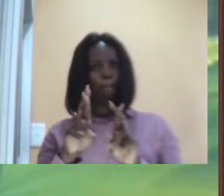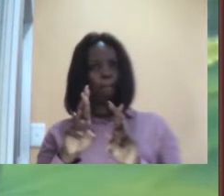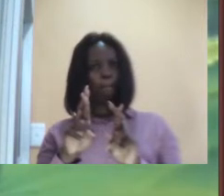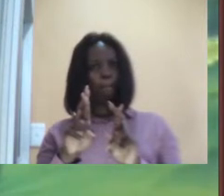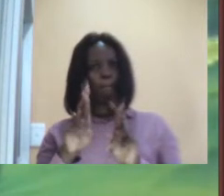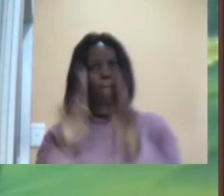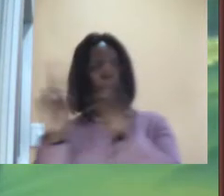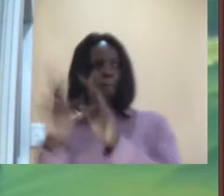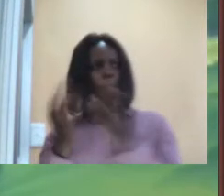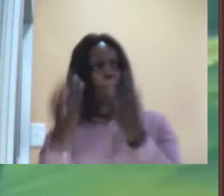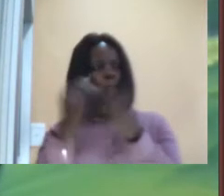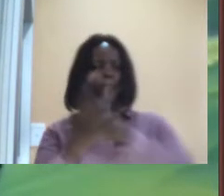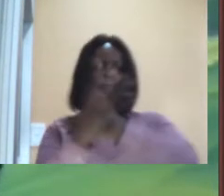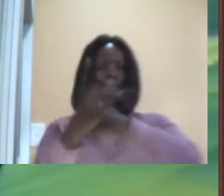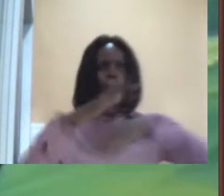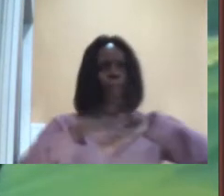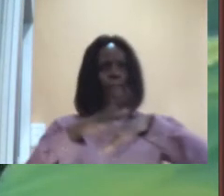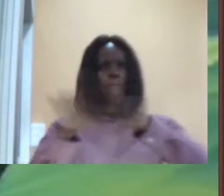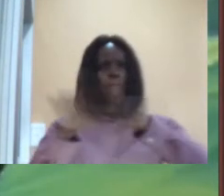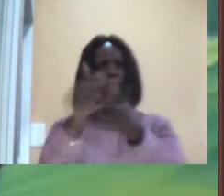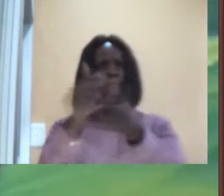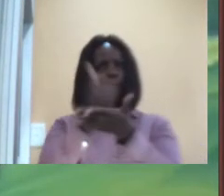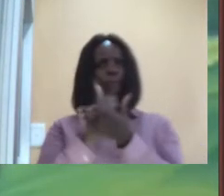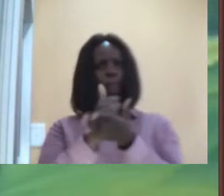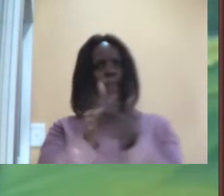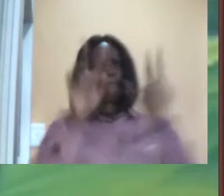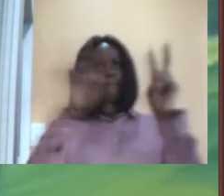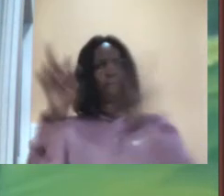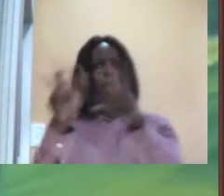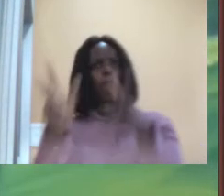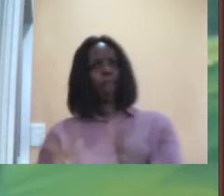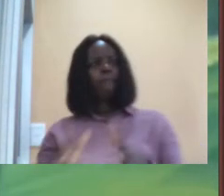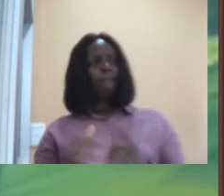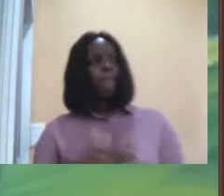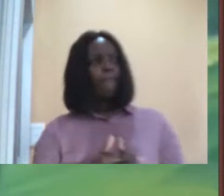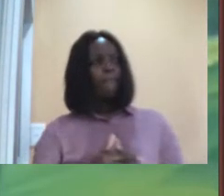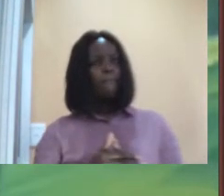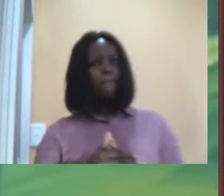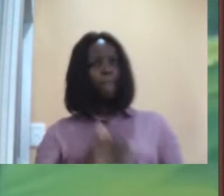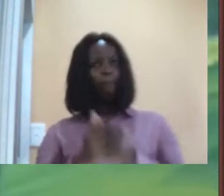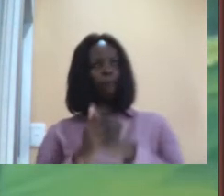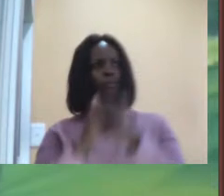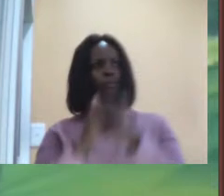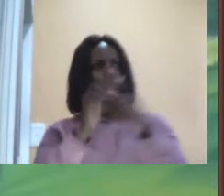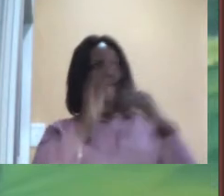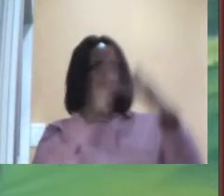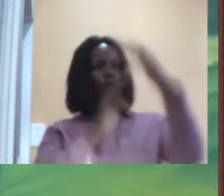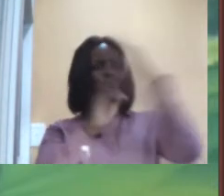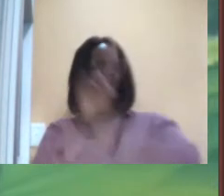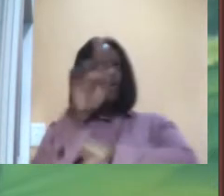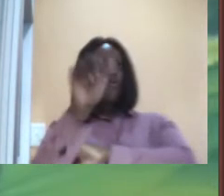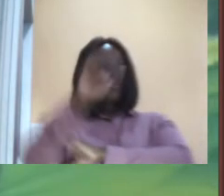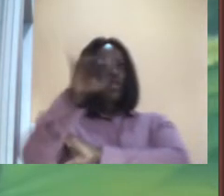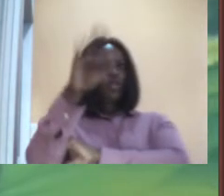a more advice or assistance in respect to that. Where with Honourable Rashbansi, thank you very much,